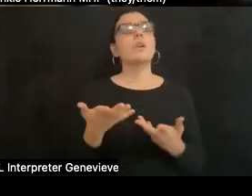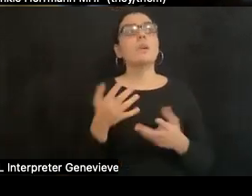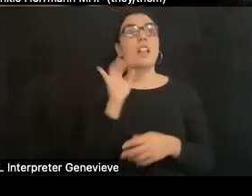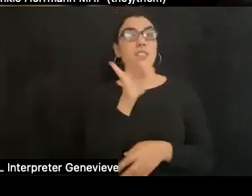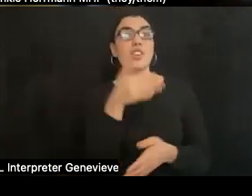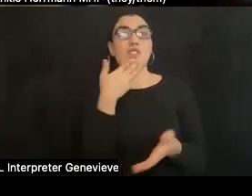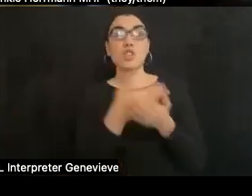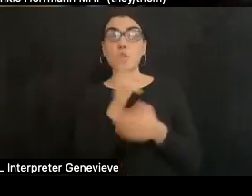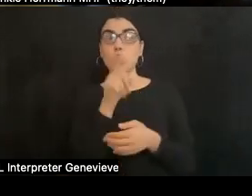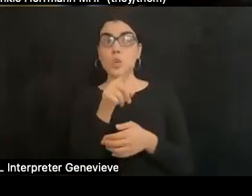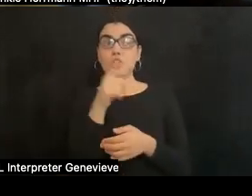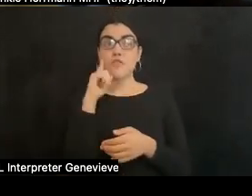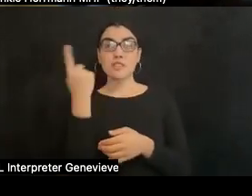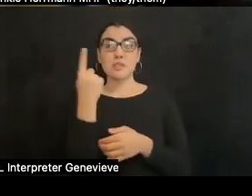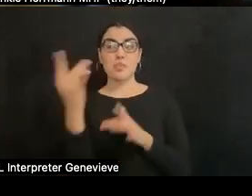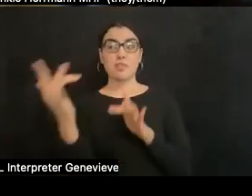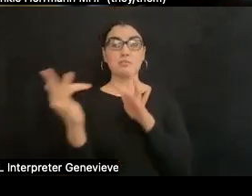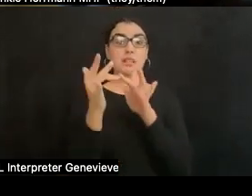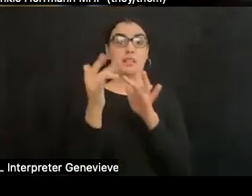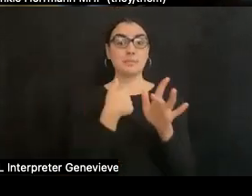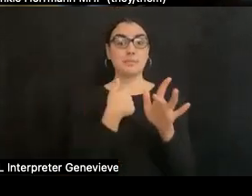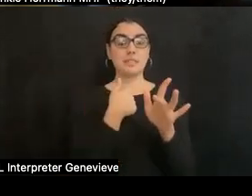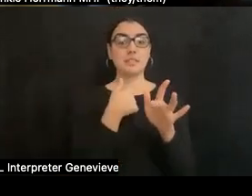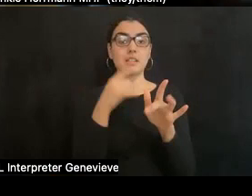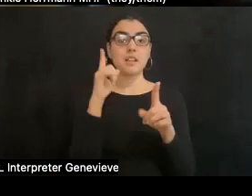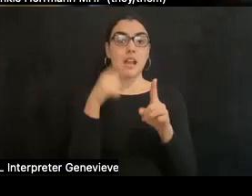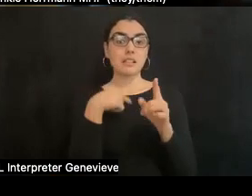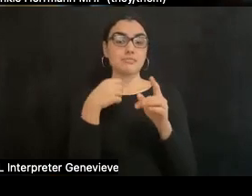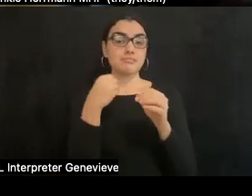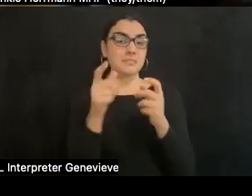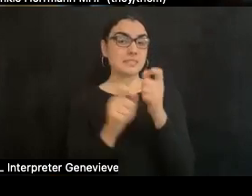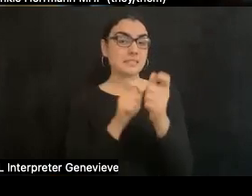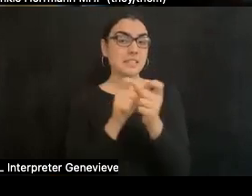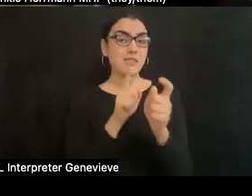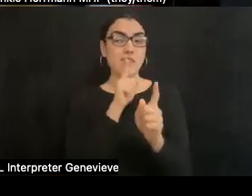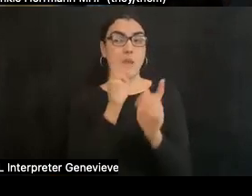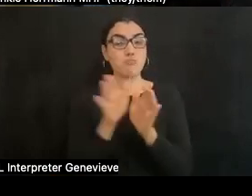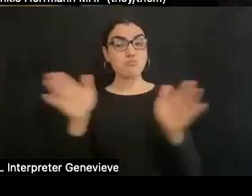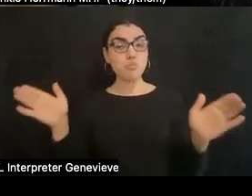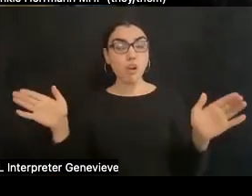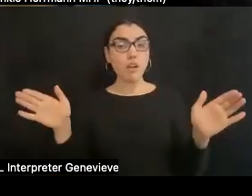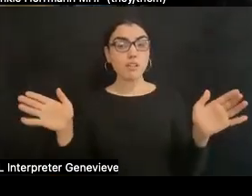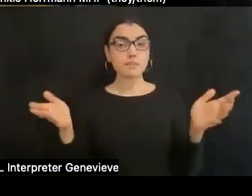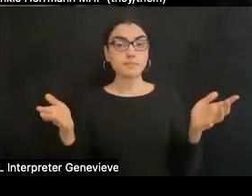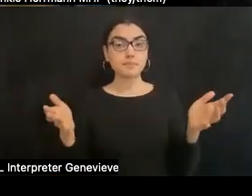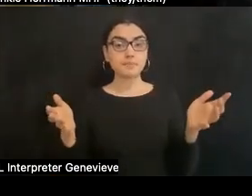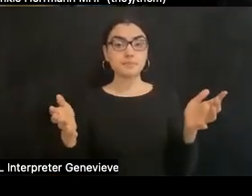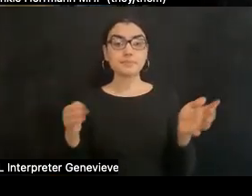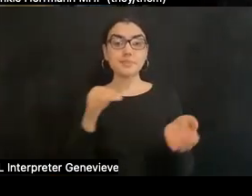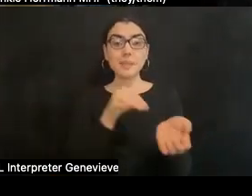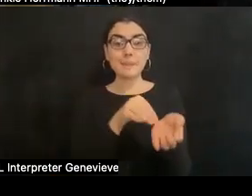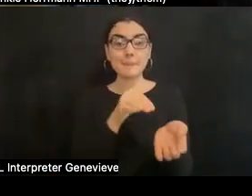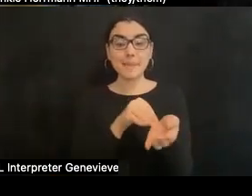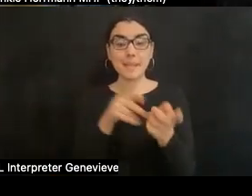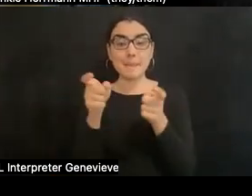for somebody to contact me directly about, so I can get into the details. But broadly speaking, Medicaid